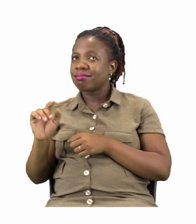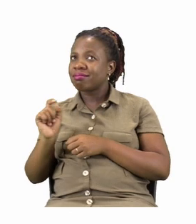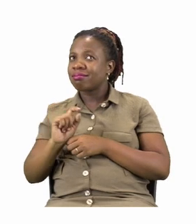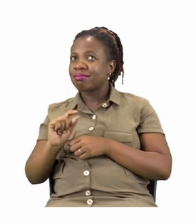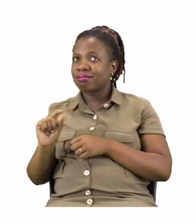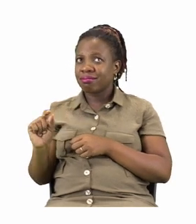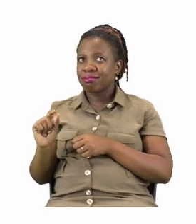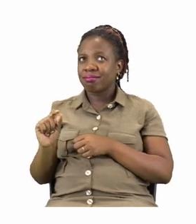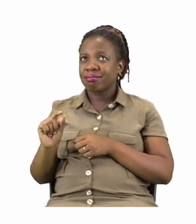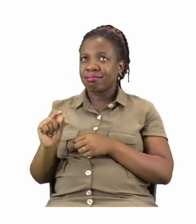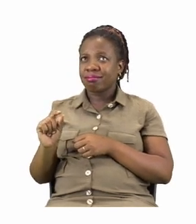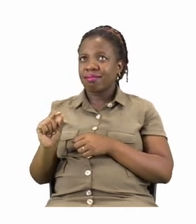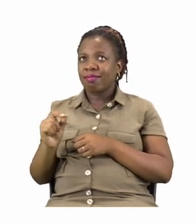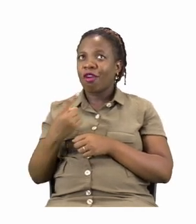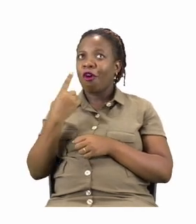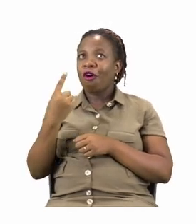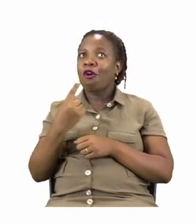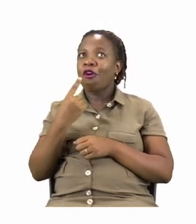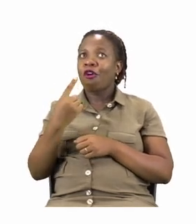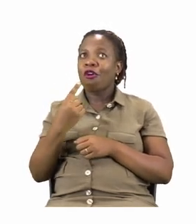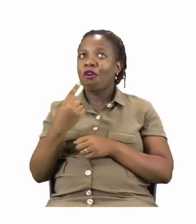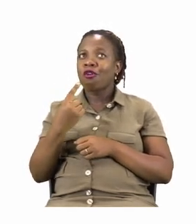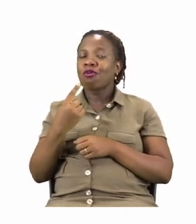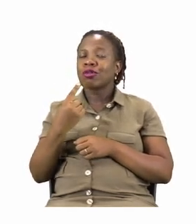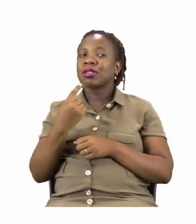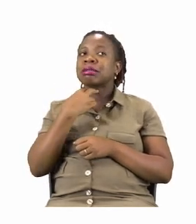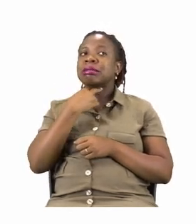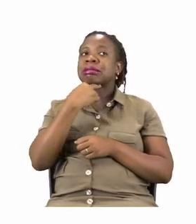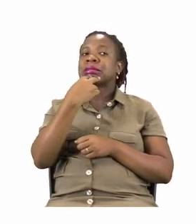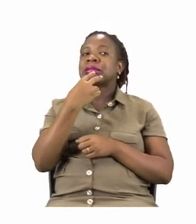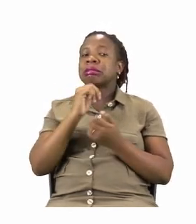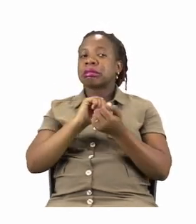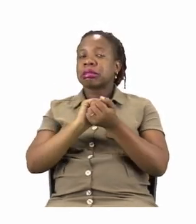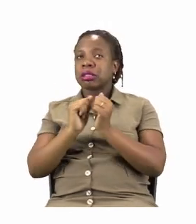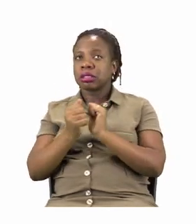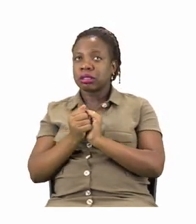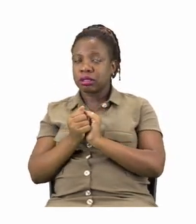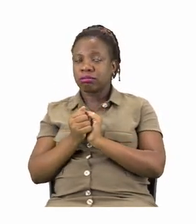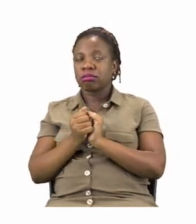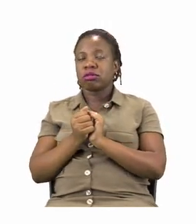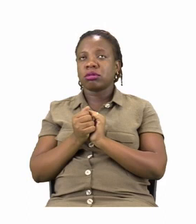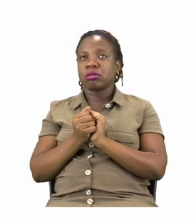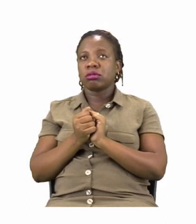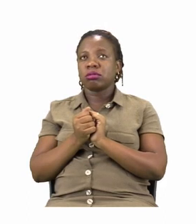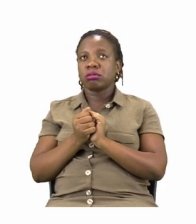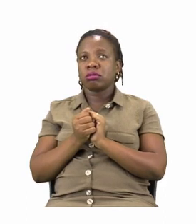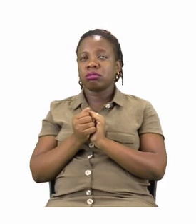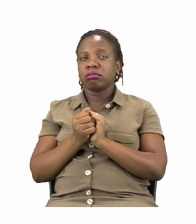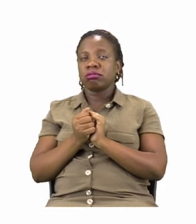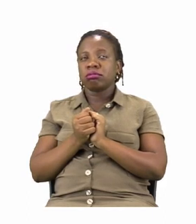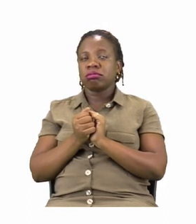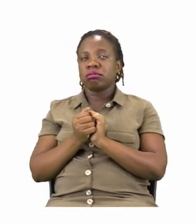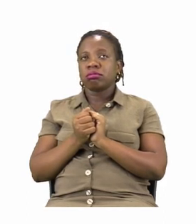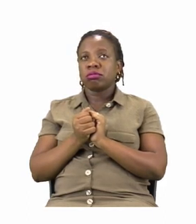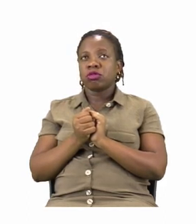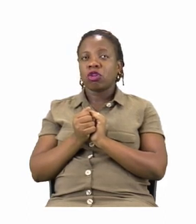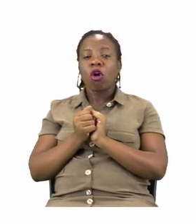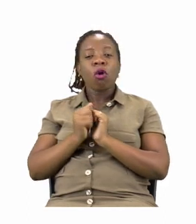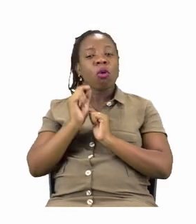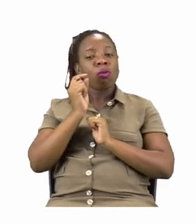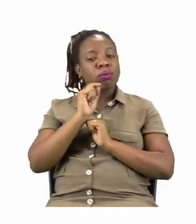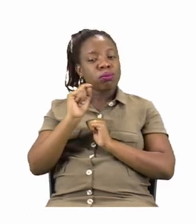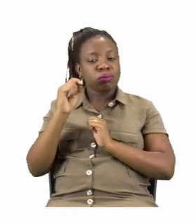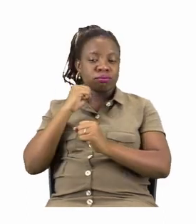tense version is spelled exactly the same, but they are pronounced or they